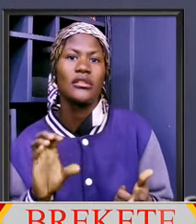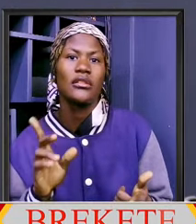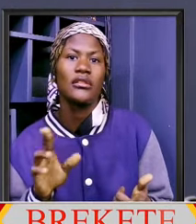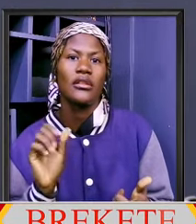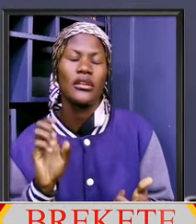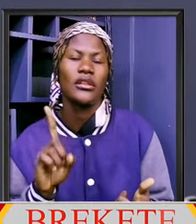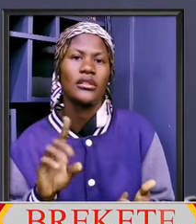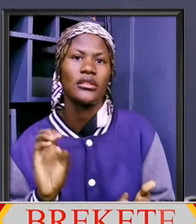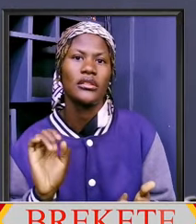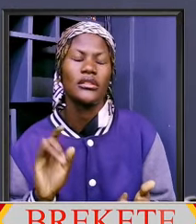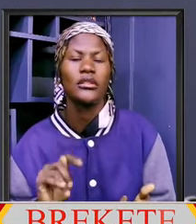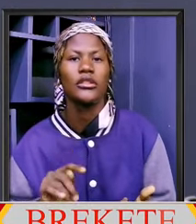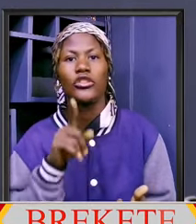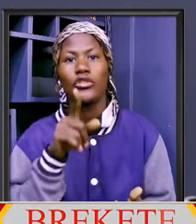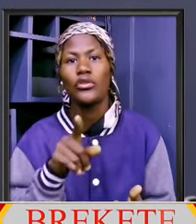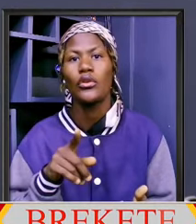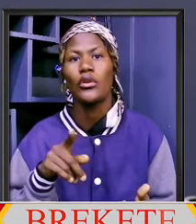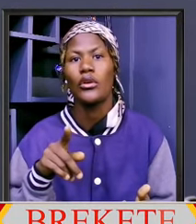claim, how you go feel?